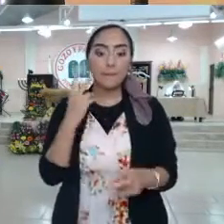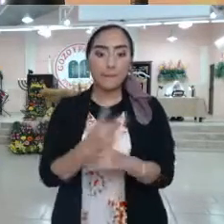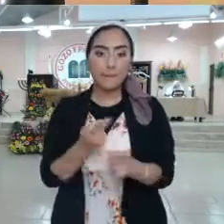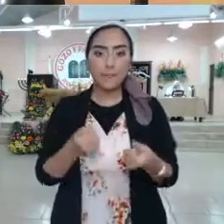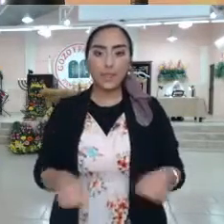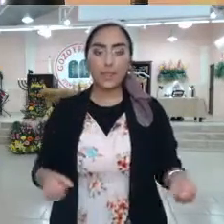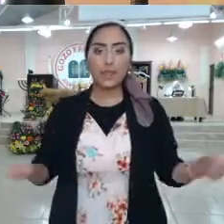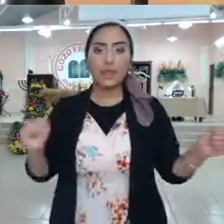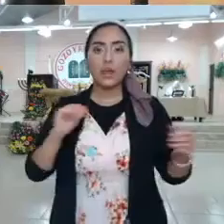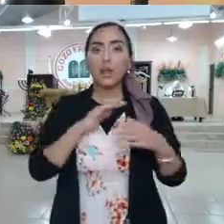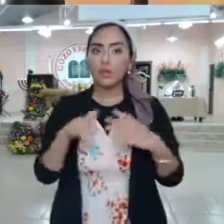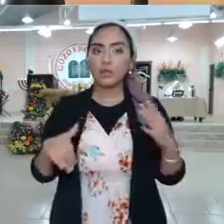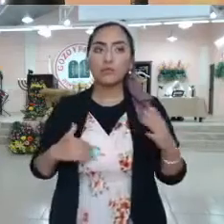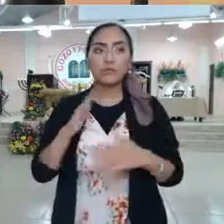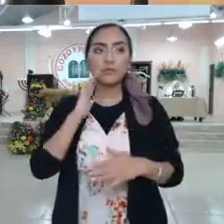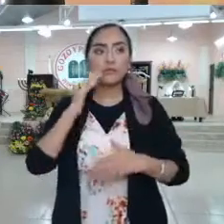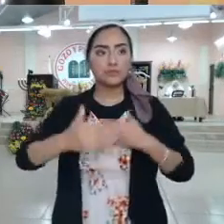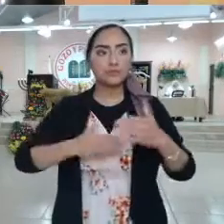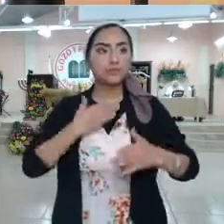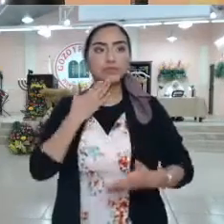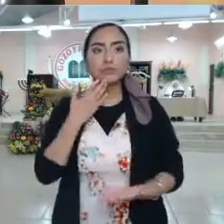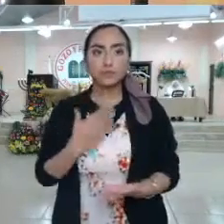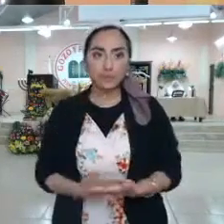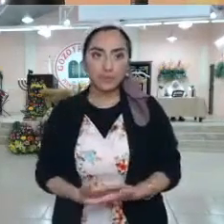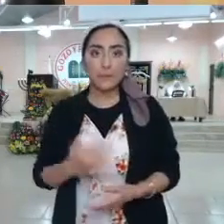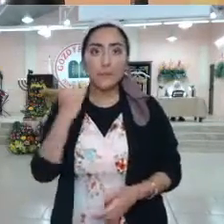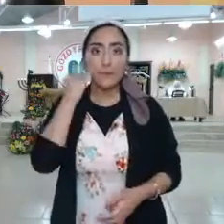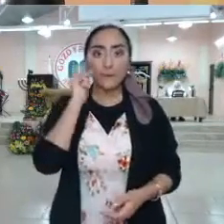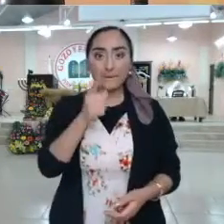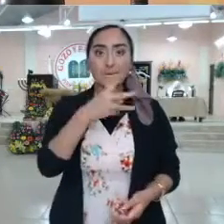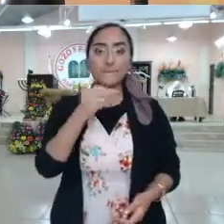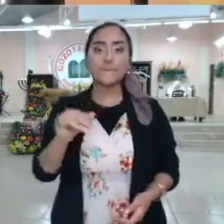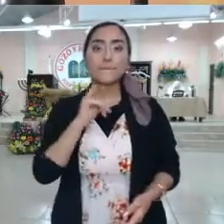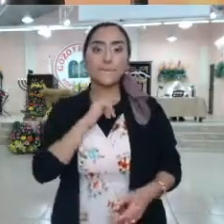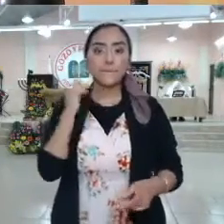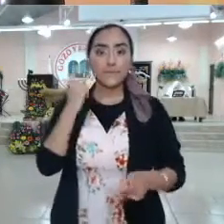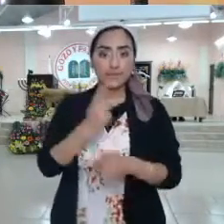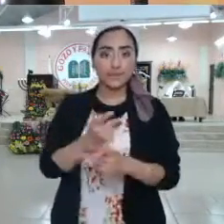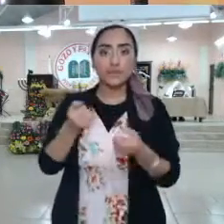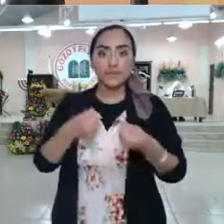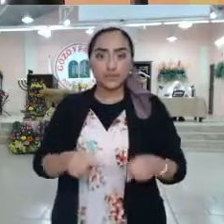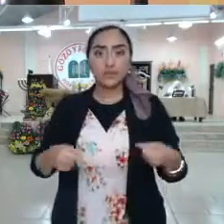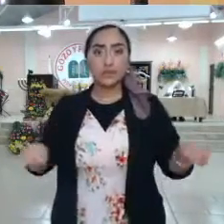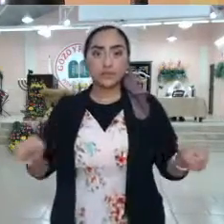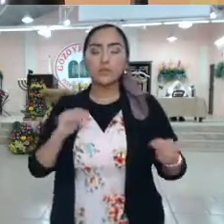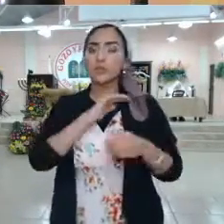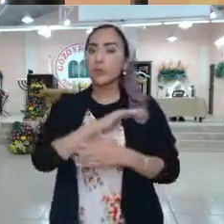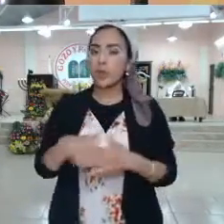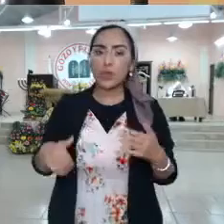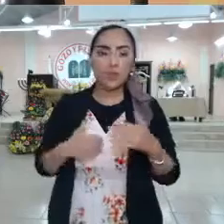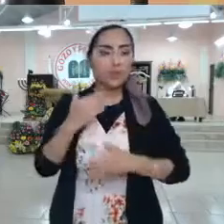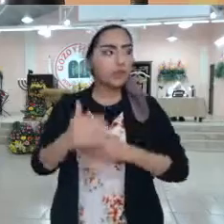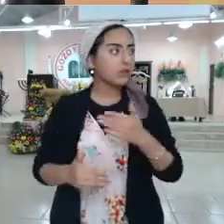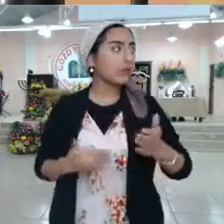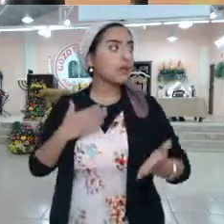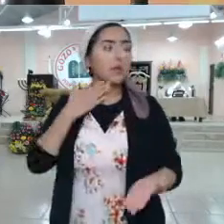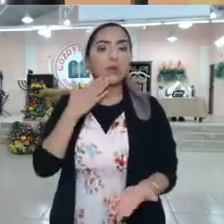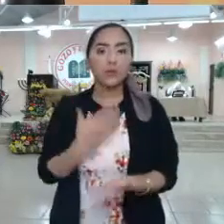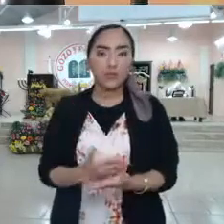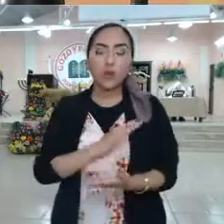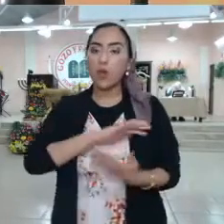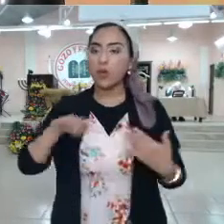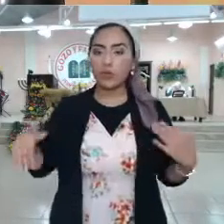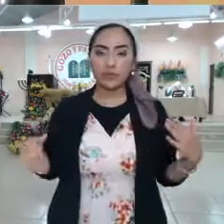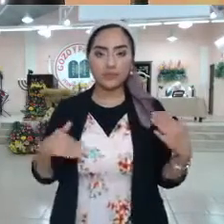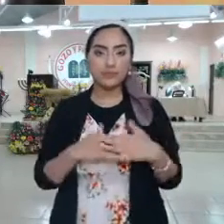Keeping the Torah, everything will go well. If we keep the Torah, everything will